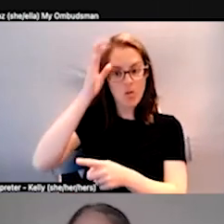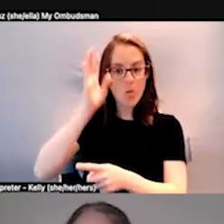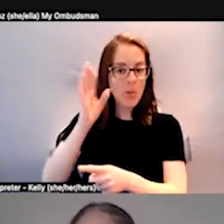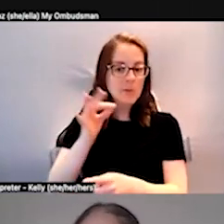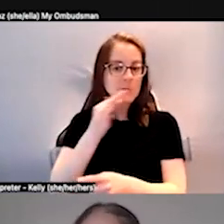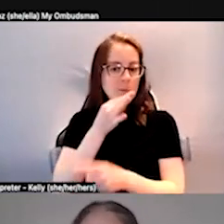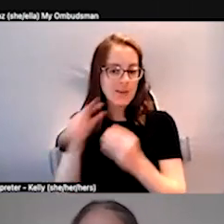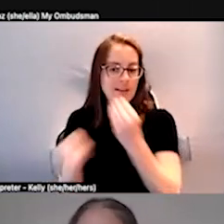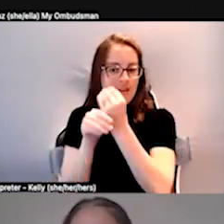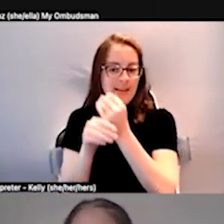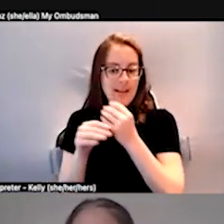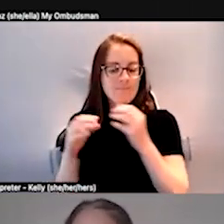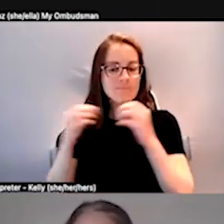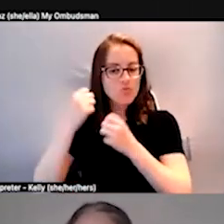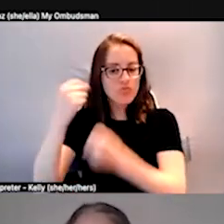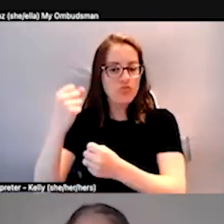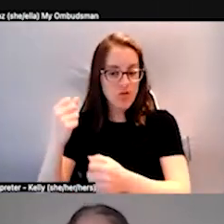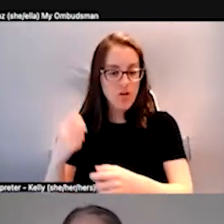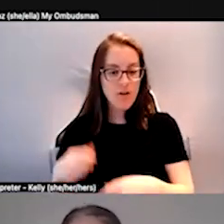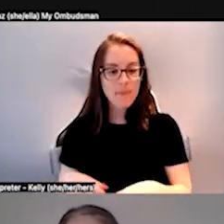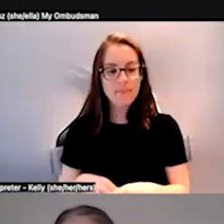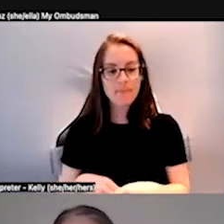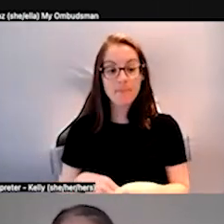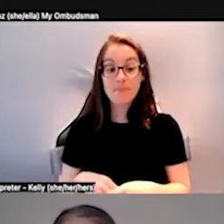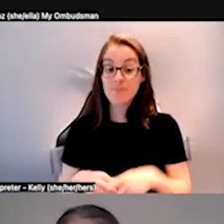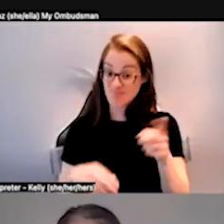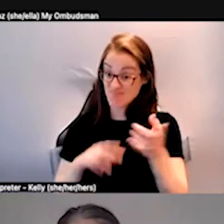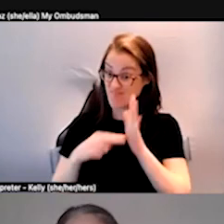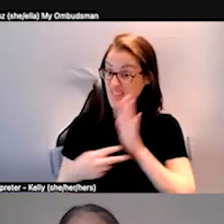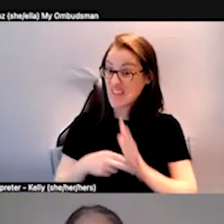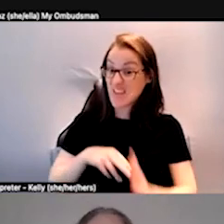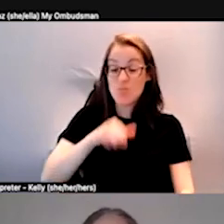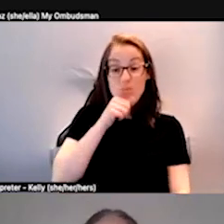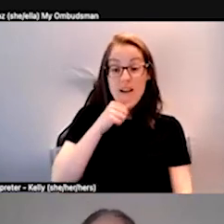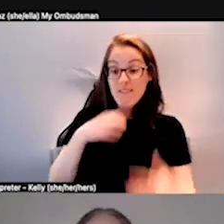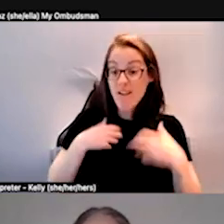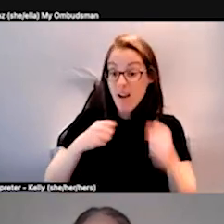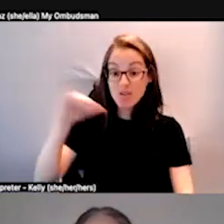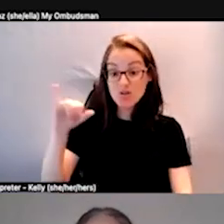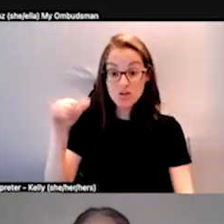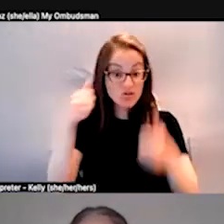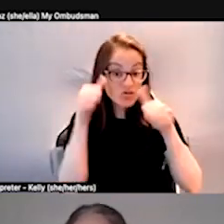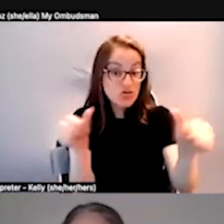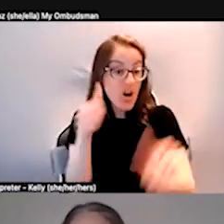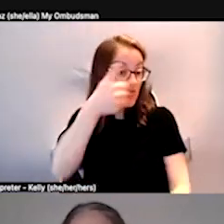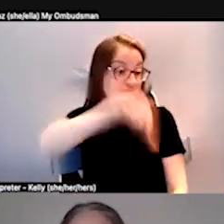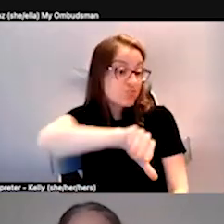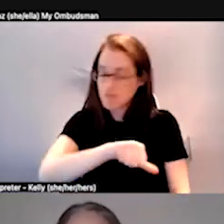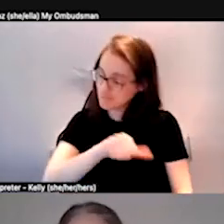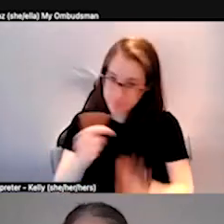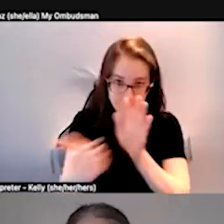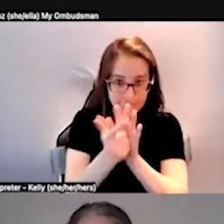bulletin that I just mentioned, it applies to fully insured private health insurance plans. There's also a Massachusetts law under